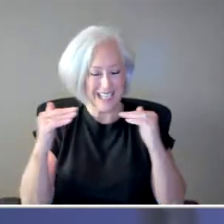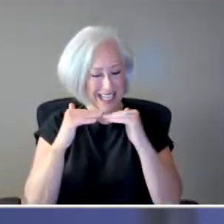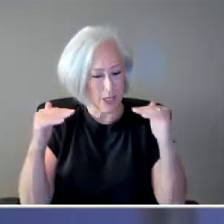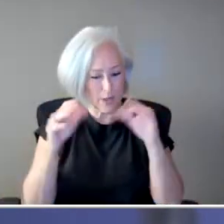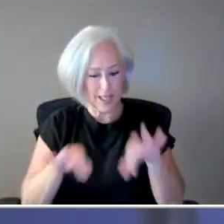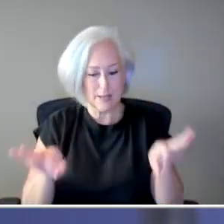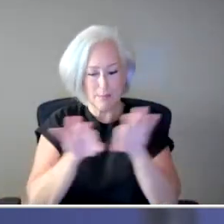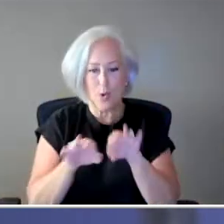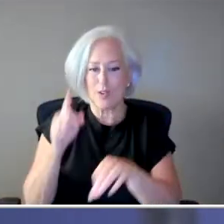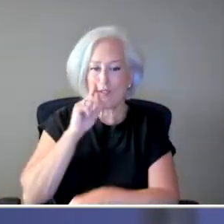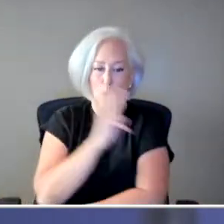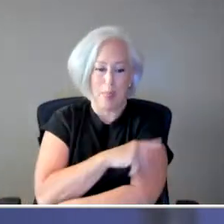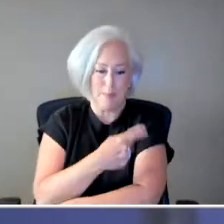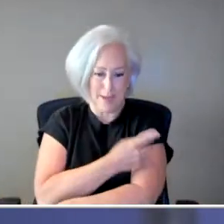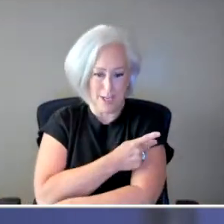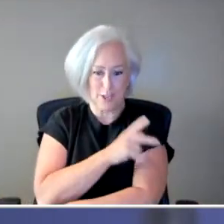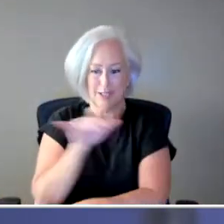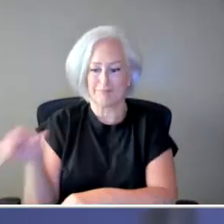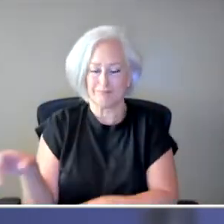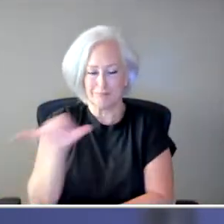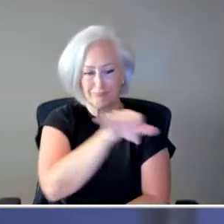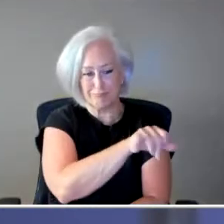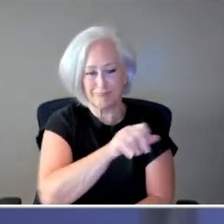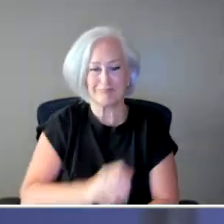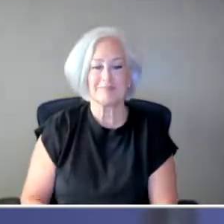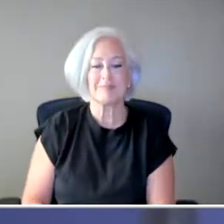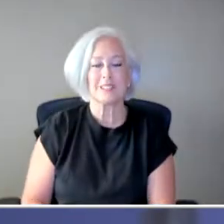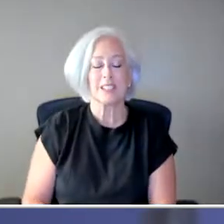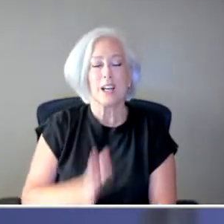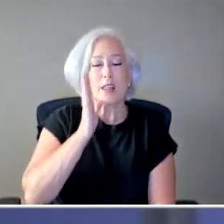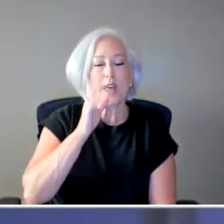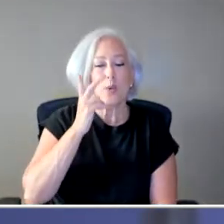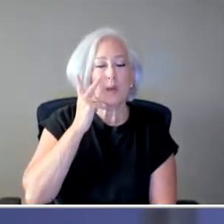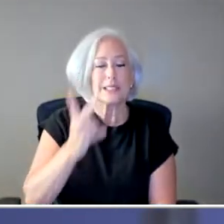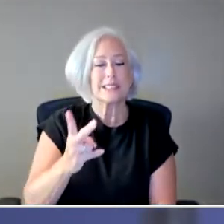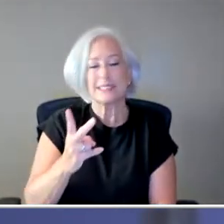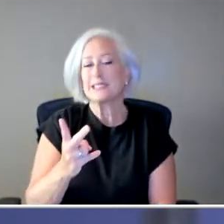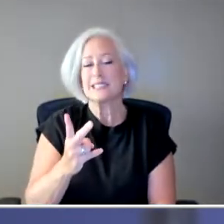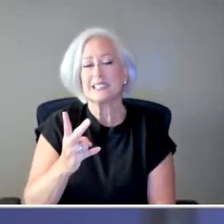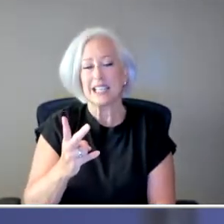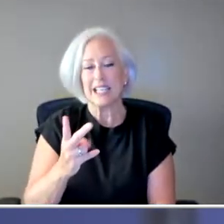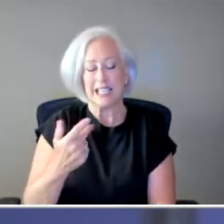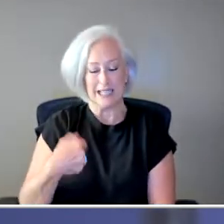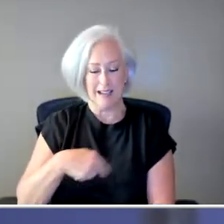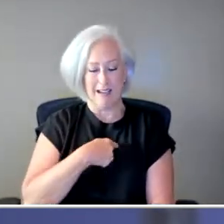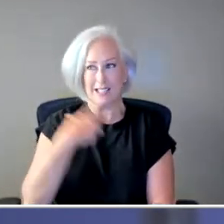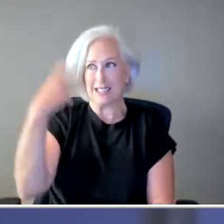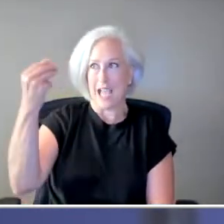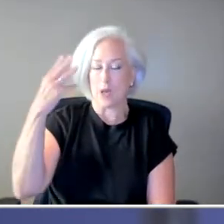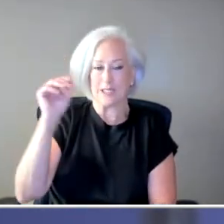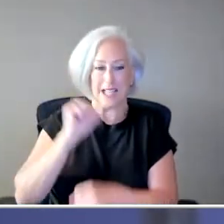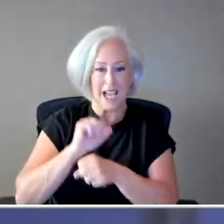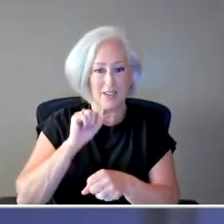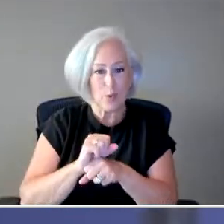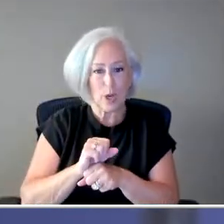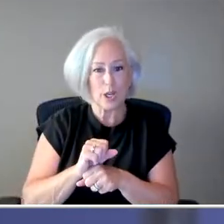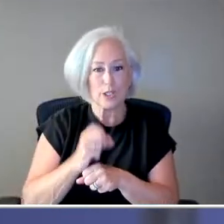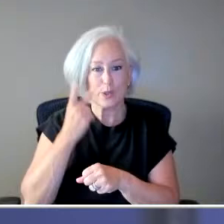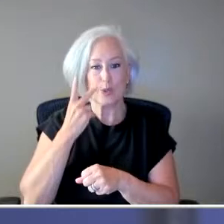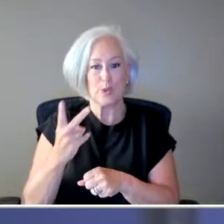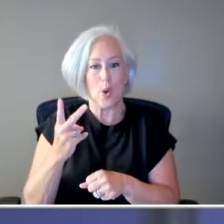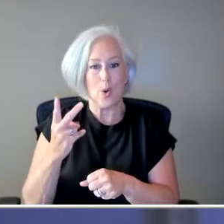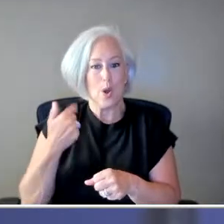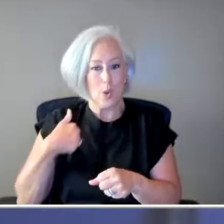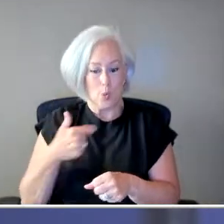them, and that they'll start to see a little bit of us outside of work and understand that you know, we're there for